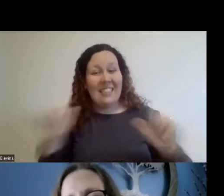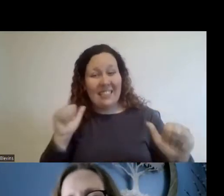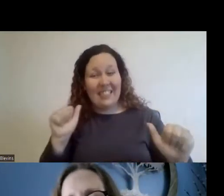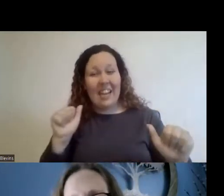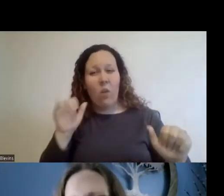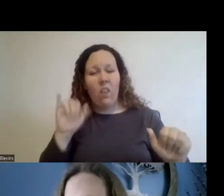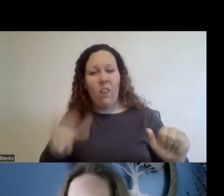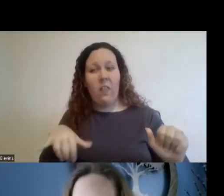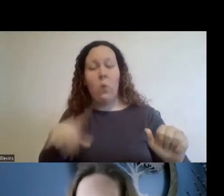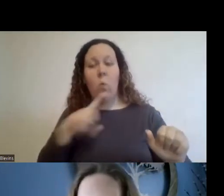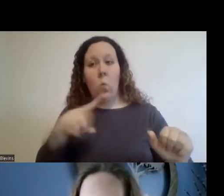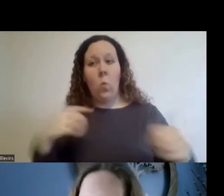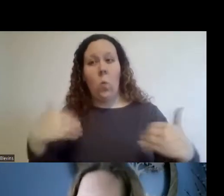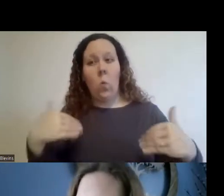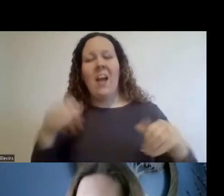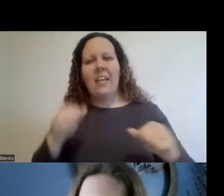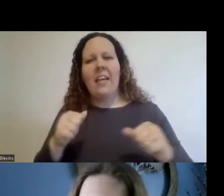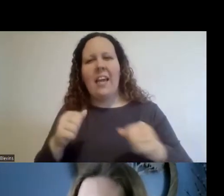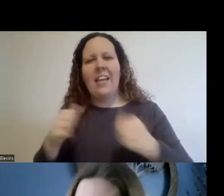your hearing.